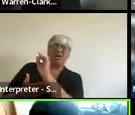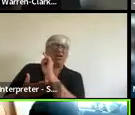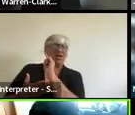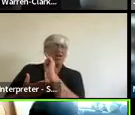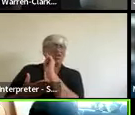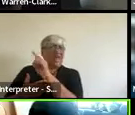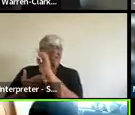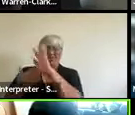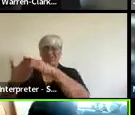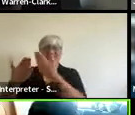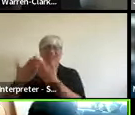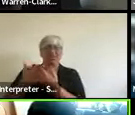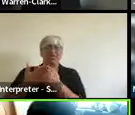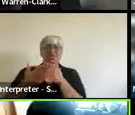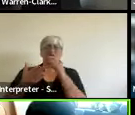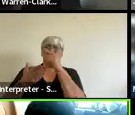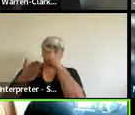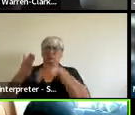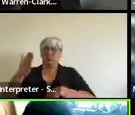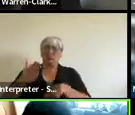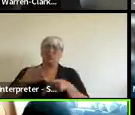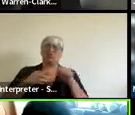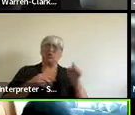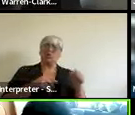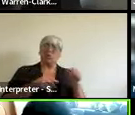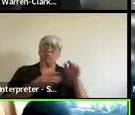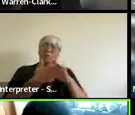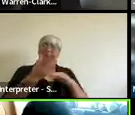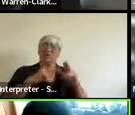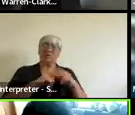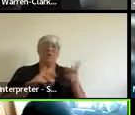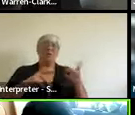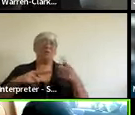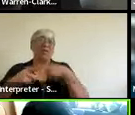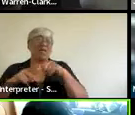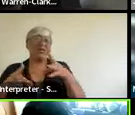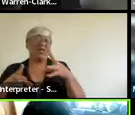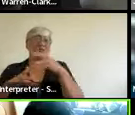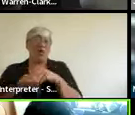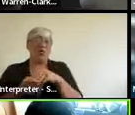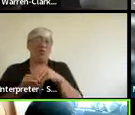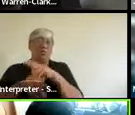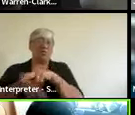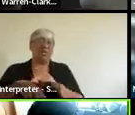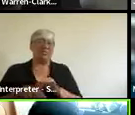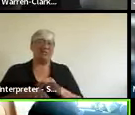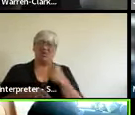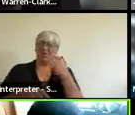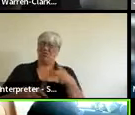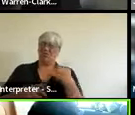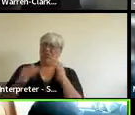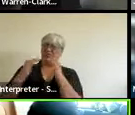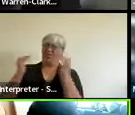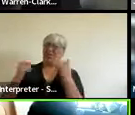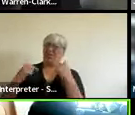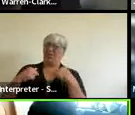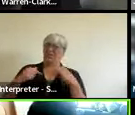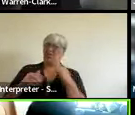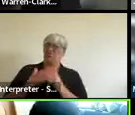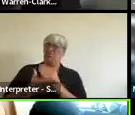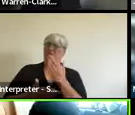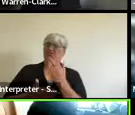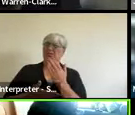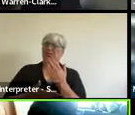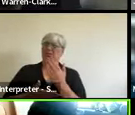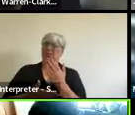serving a trespass notice by a school to whānau involving police right and reasonable given the following information?